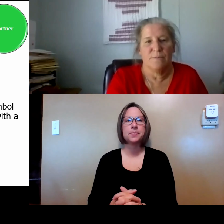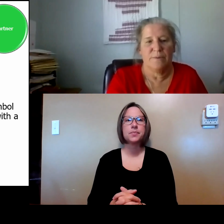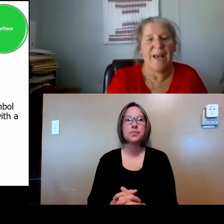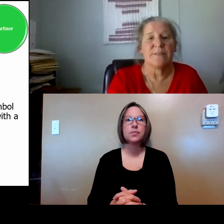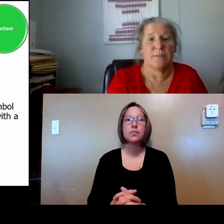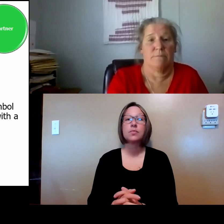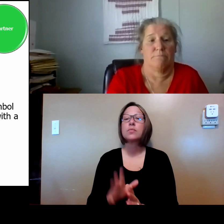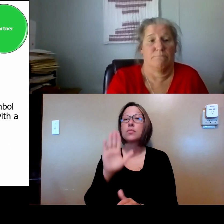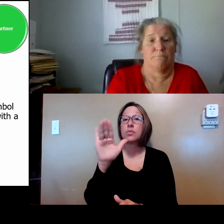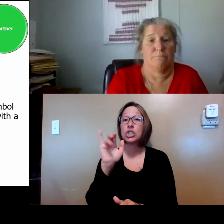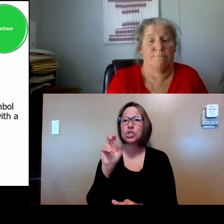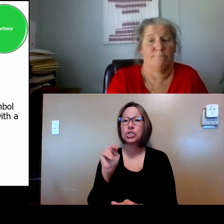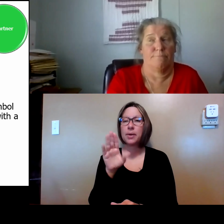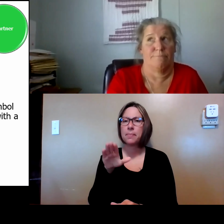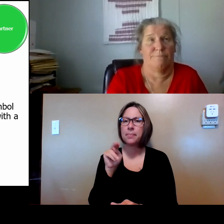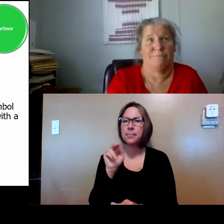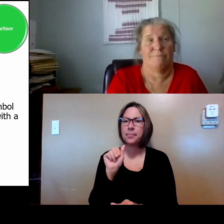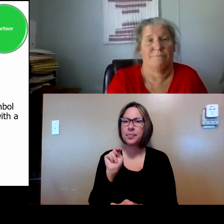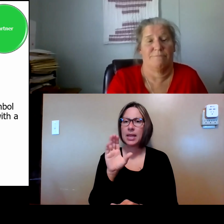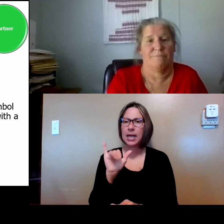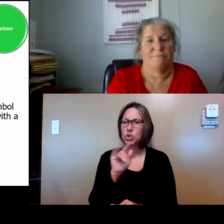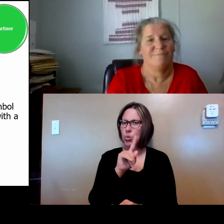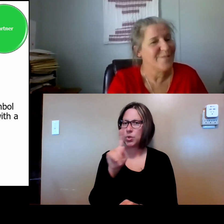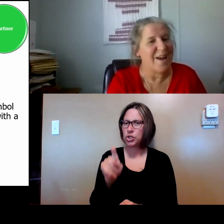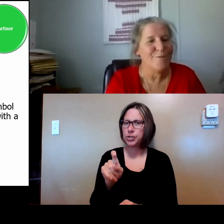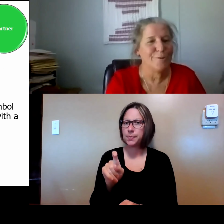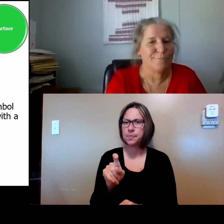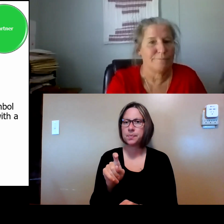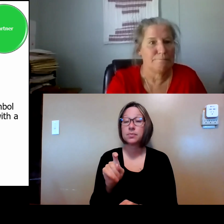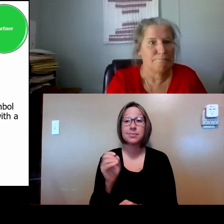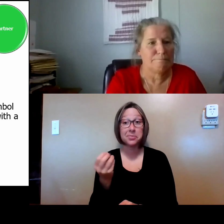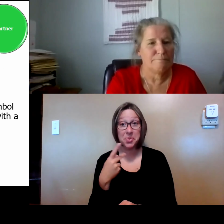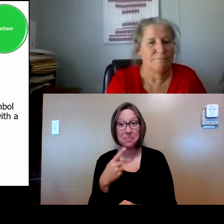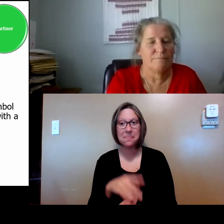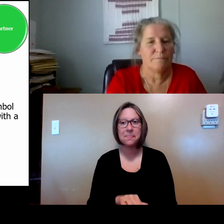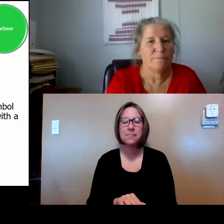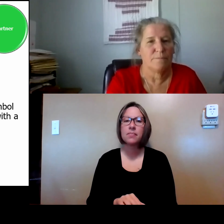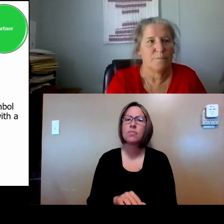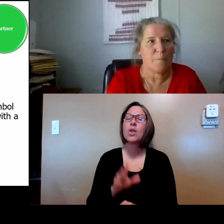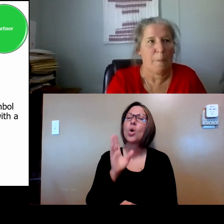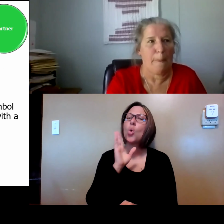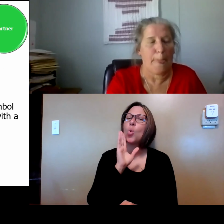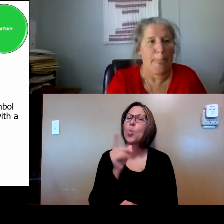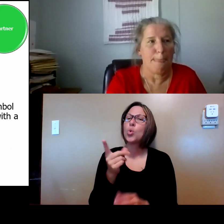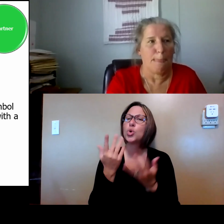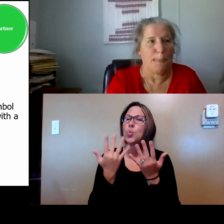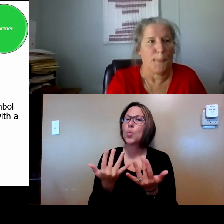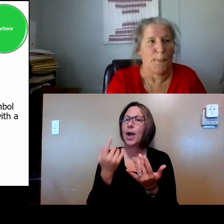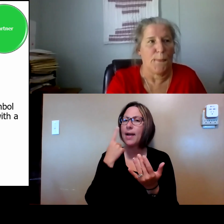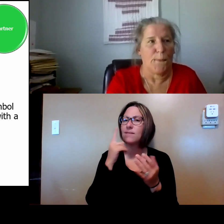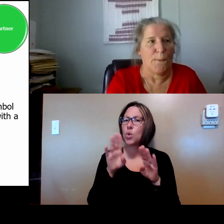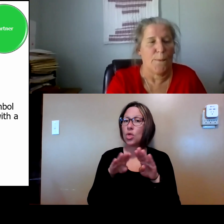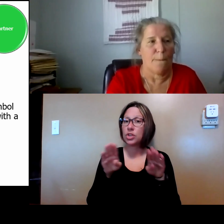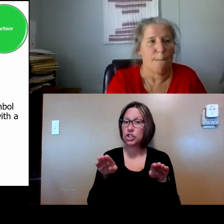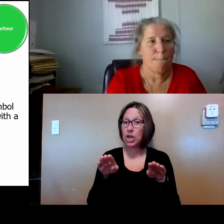Nancy? Okay. Yes. Question. Okay. Would you wait for the child to be at this